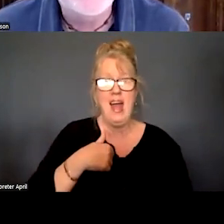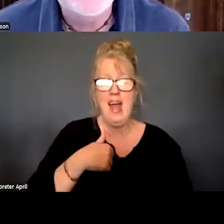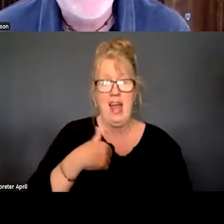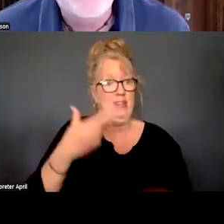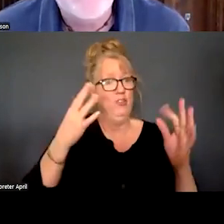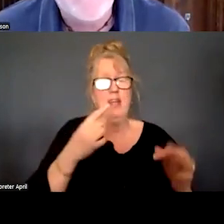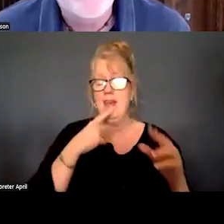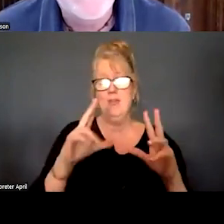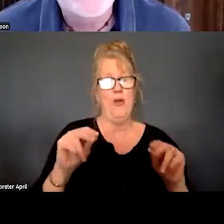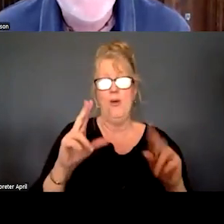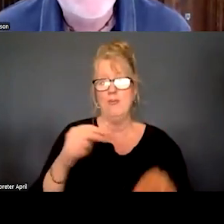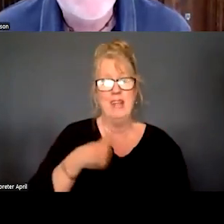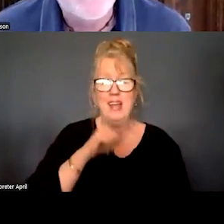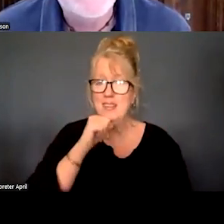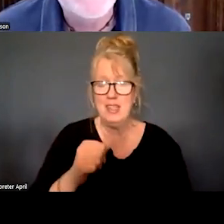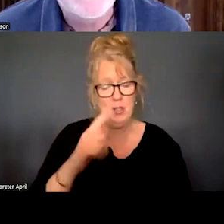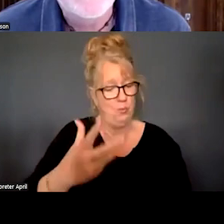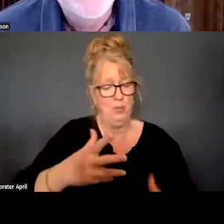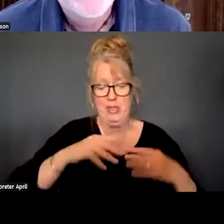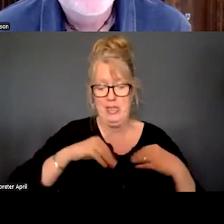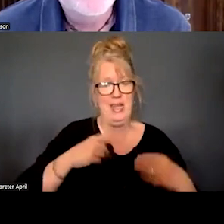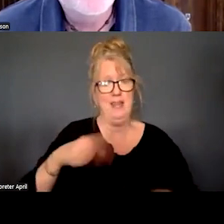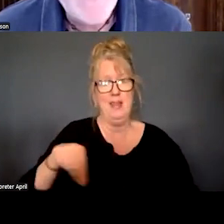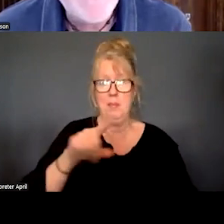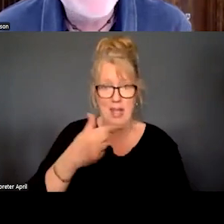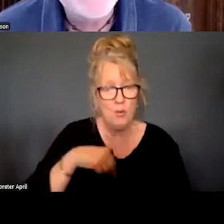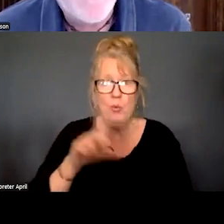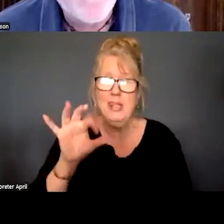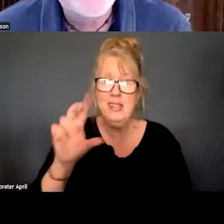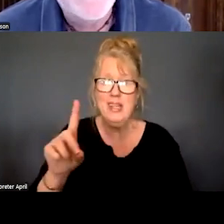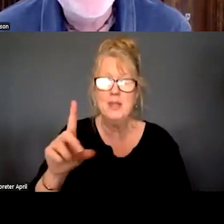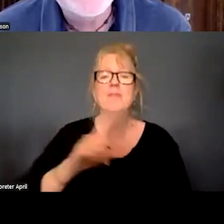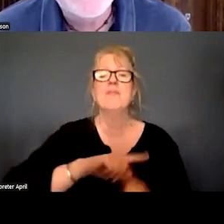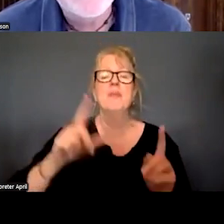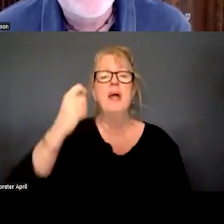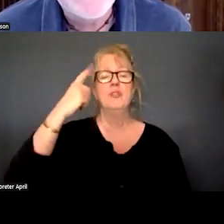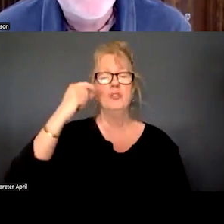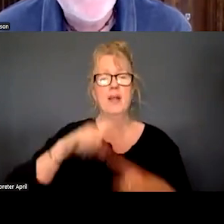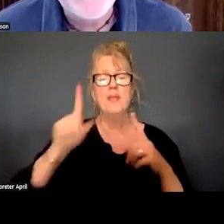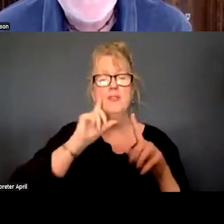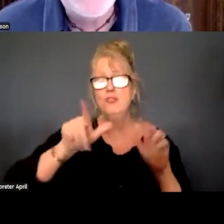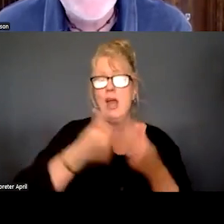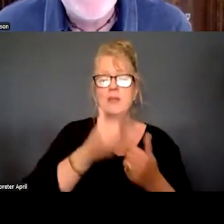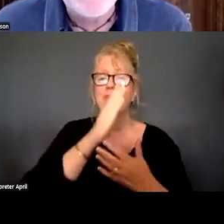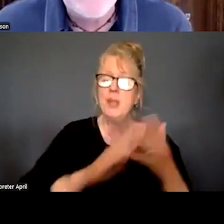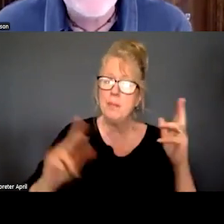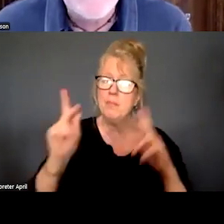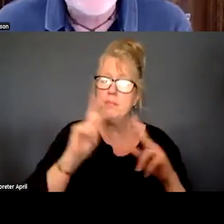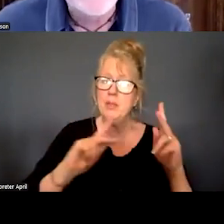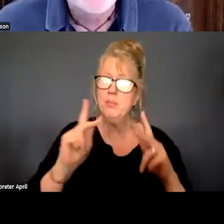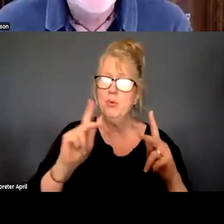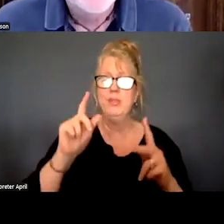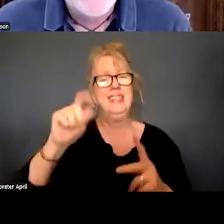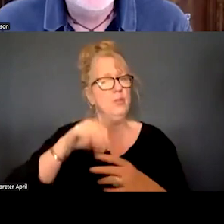I didn't, and that we could take them, and we did. The challenge always becomes some people need to be in the medical